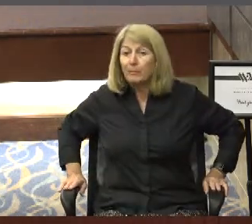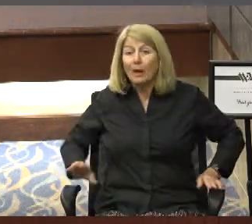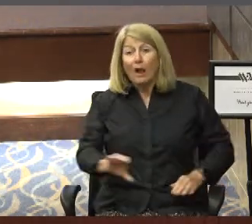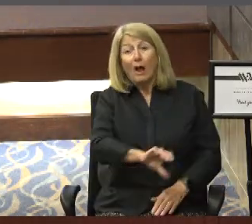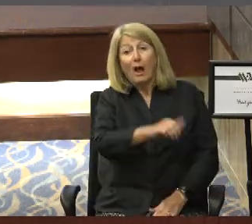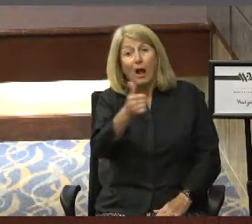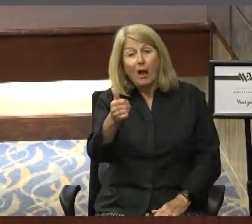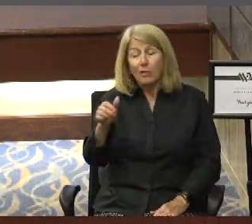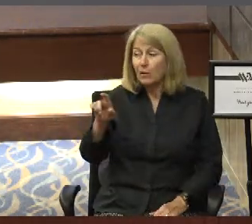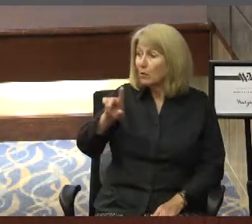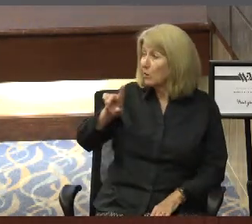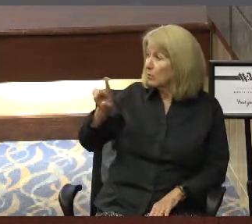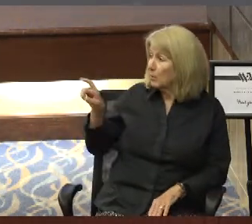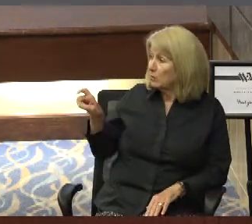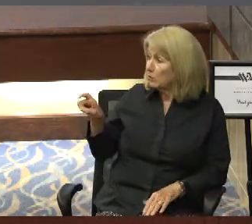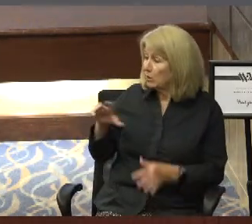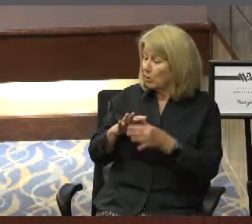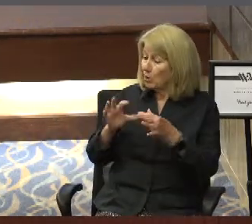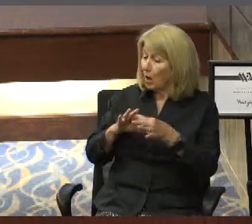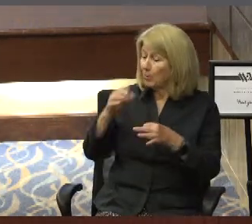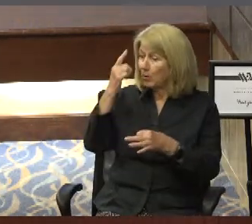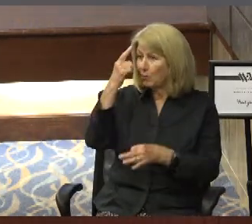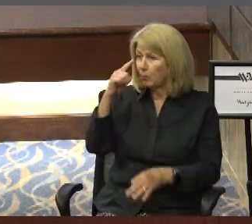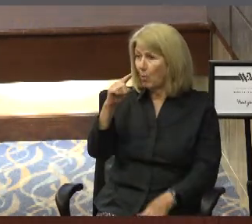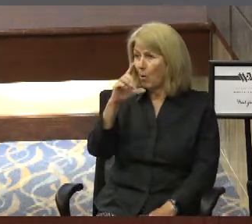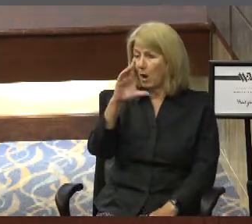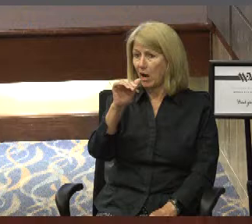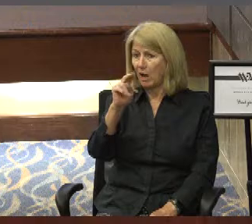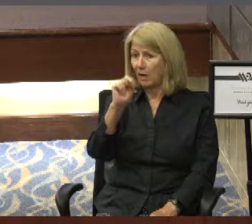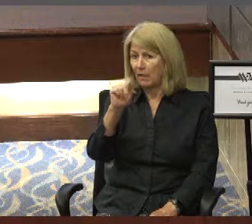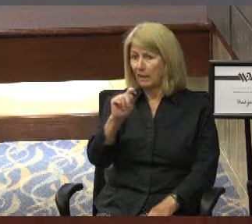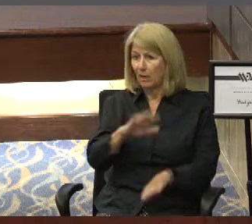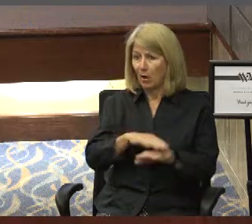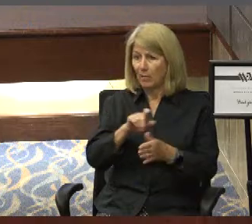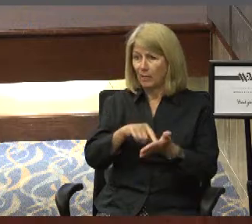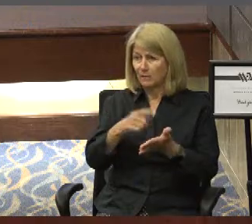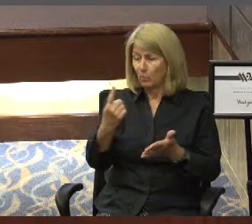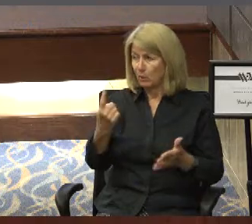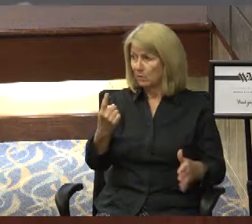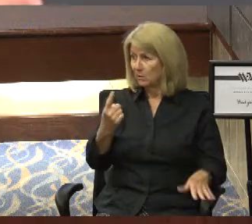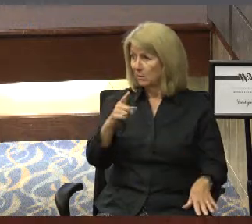Questions or comments for Clint on this one?